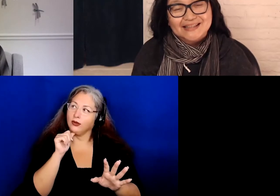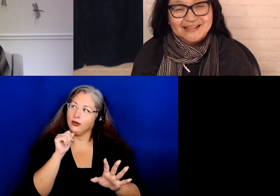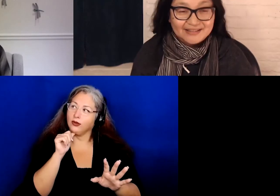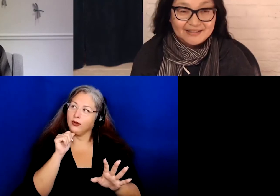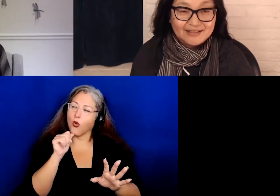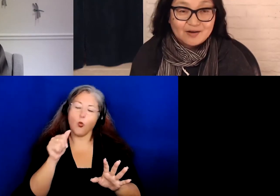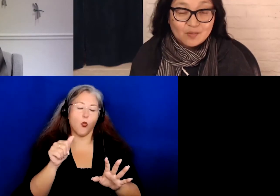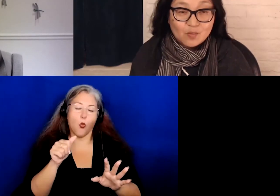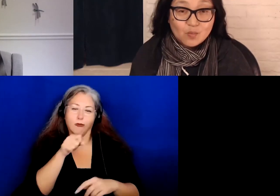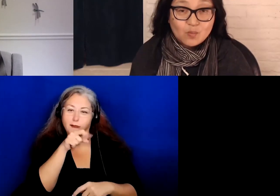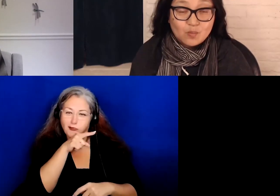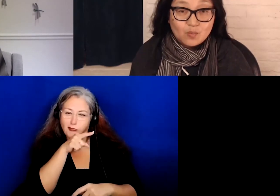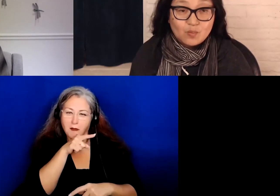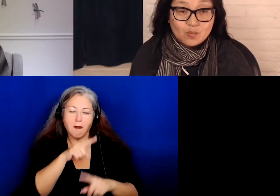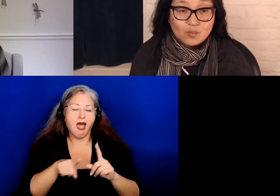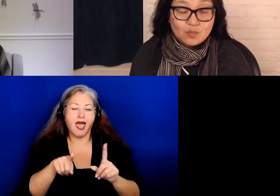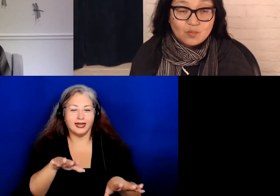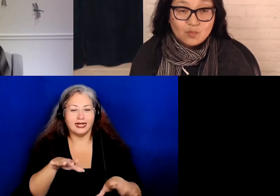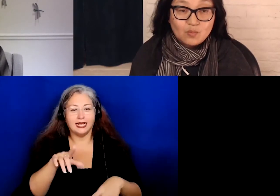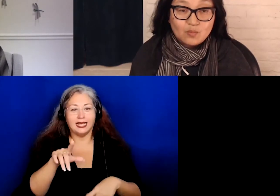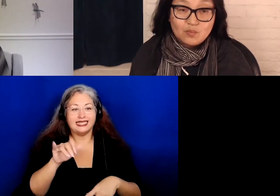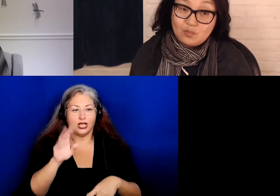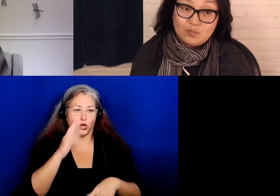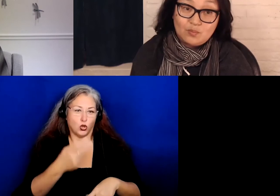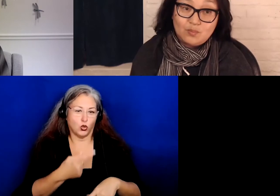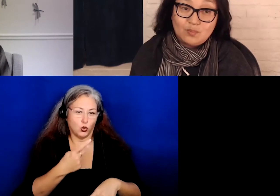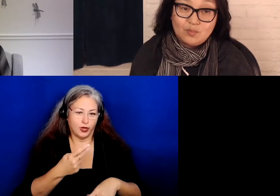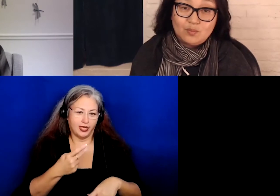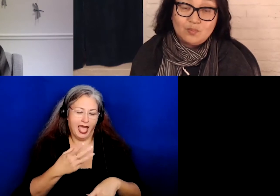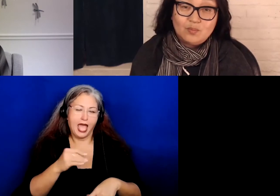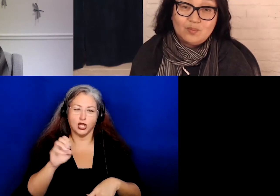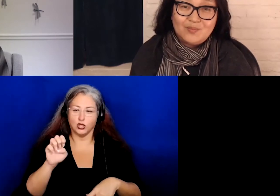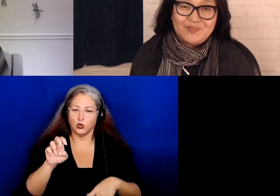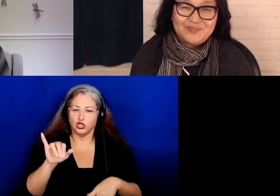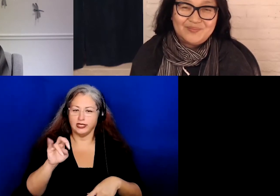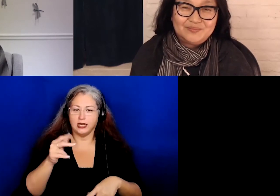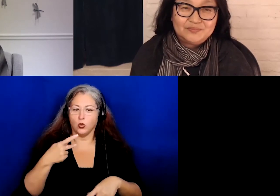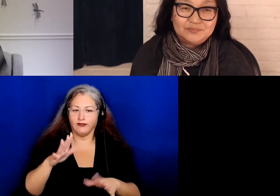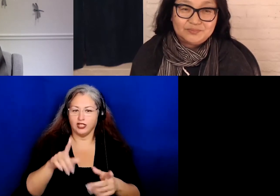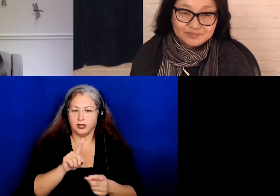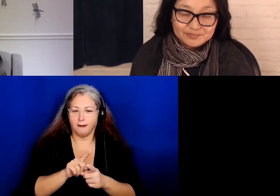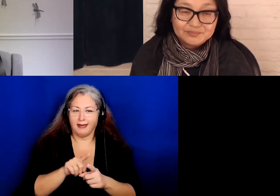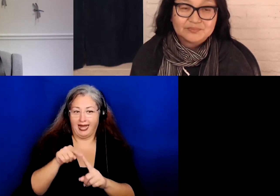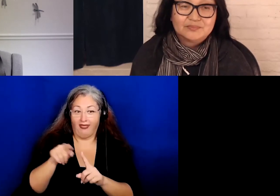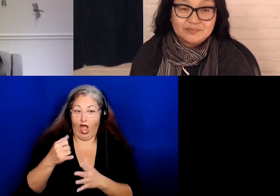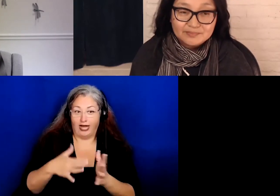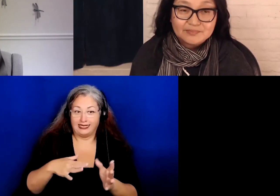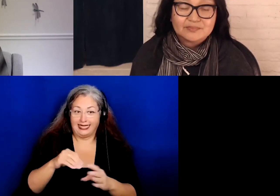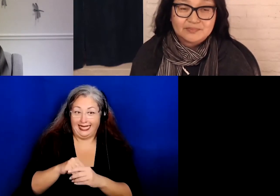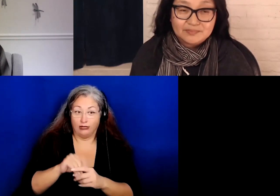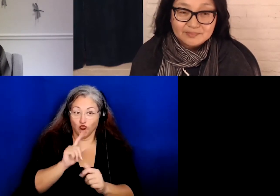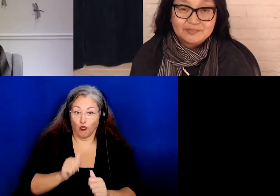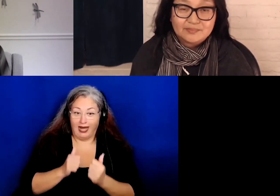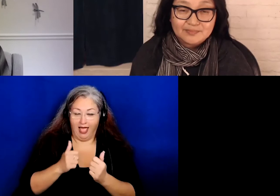not giving anything away. But so Lisa, you and I have actually, and Eugene, we have actually met Teaching Xie in real life.